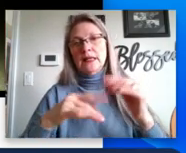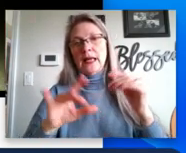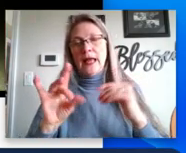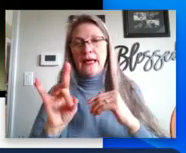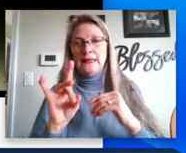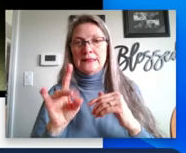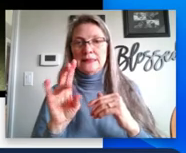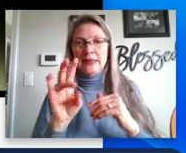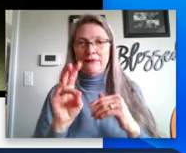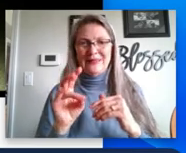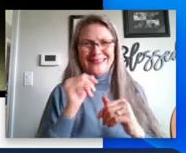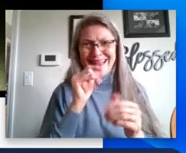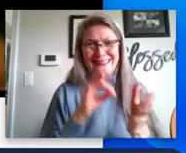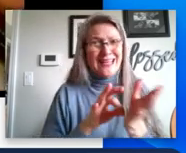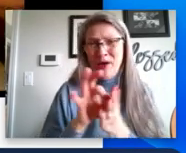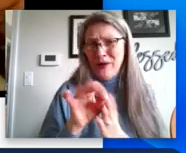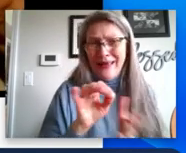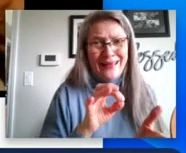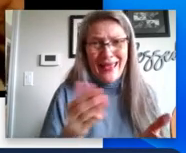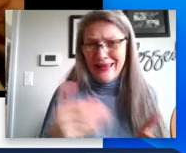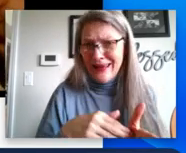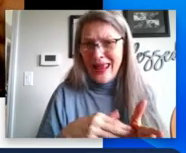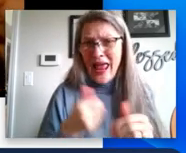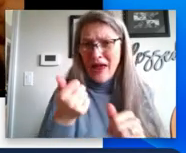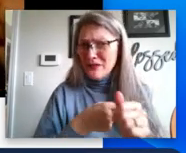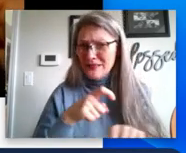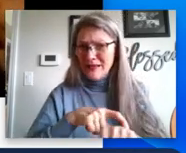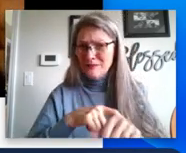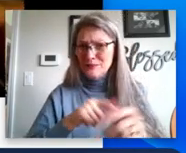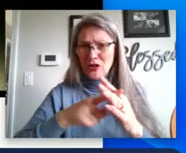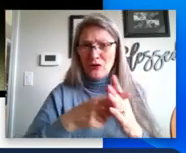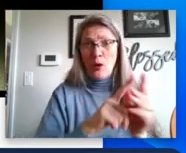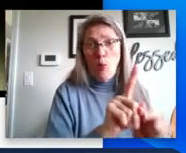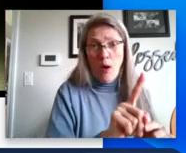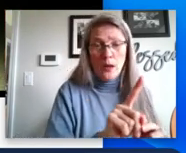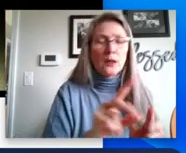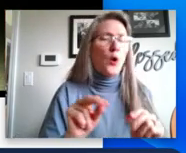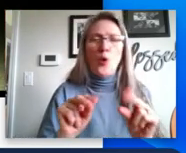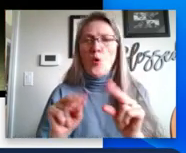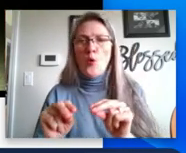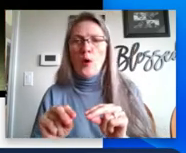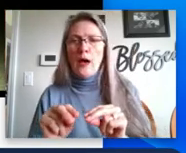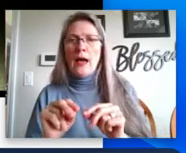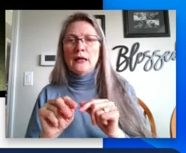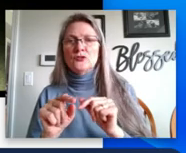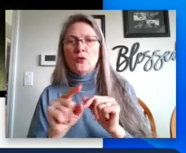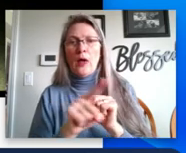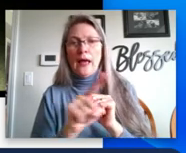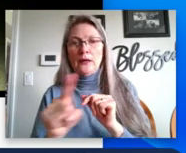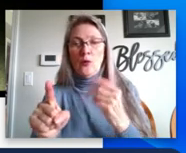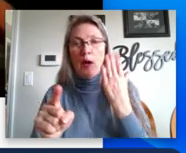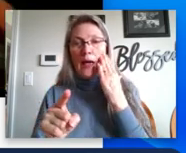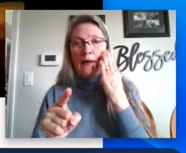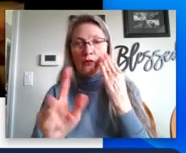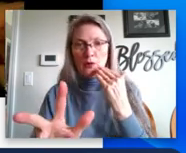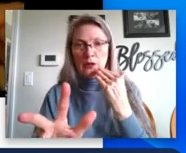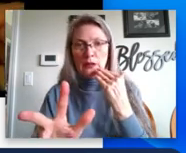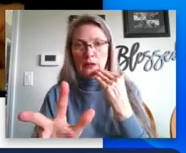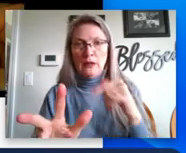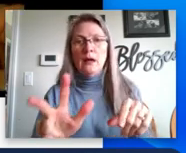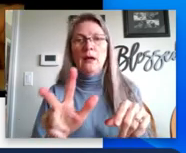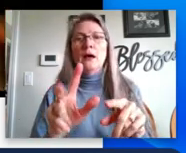I can look right here and see I have 3. And this has 1, 2, 3, 4, 5, 6.